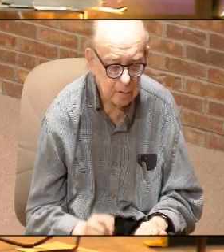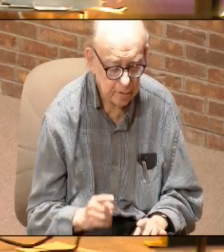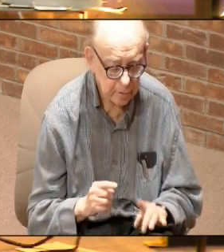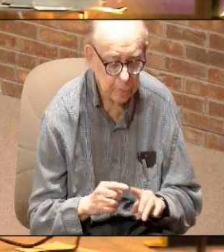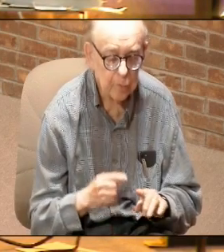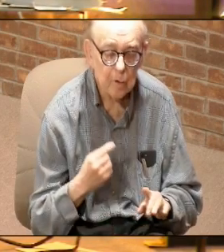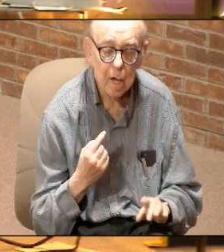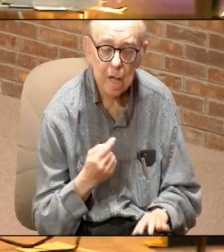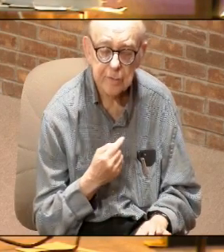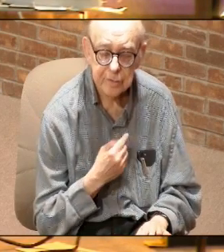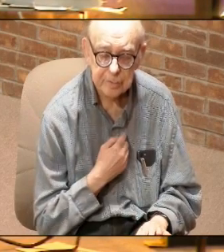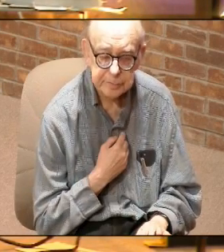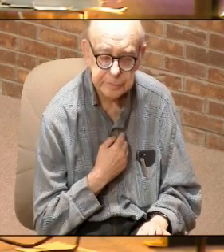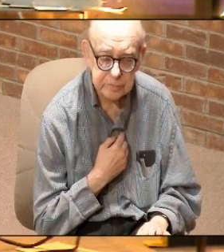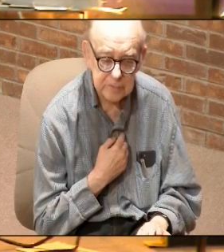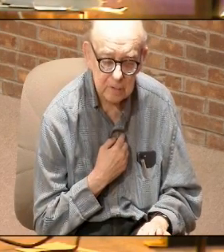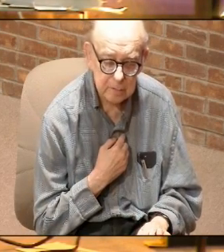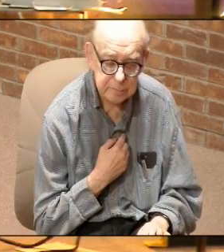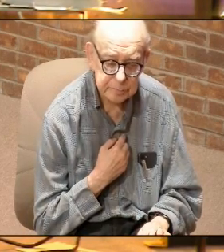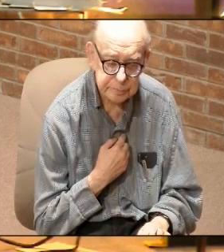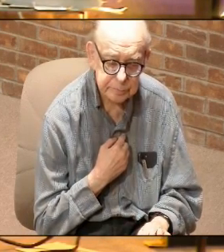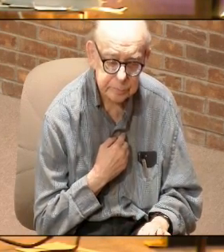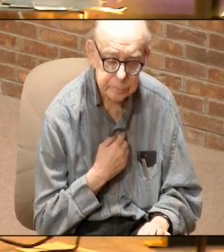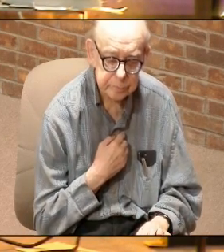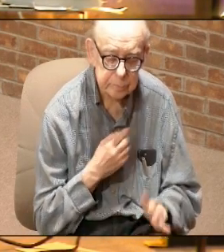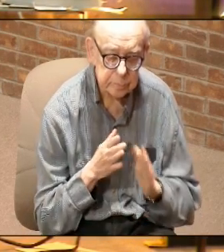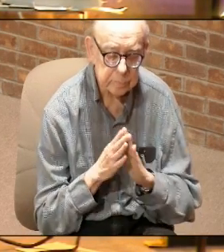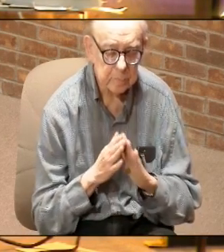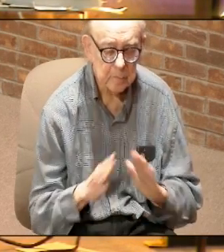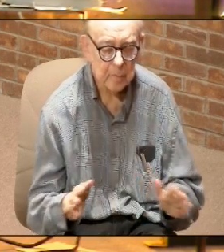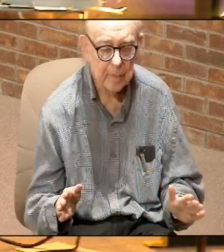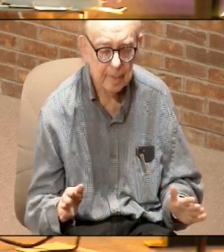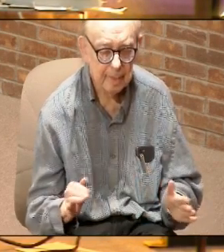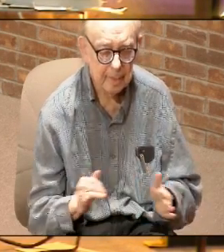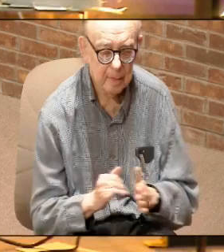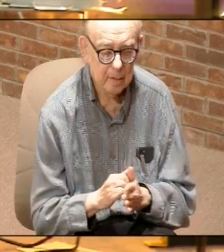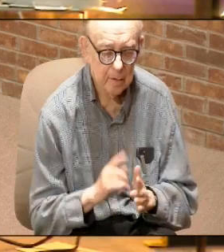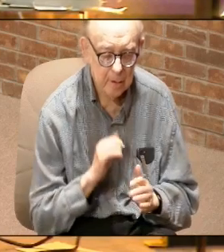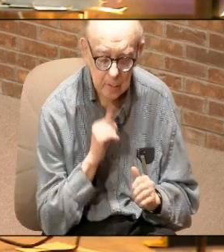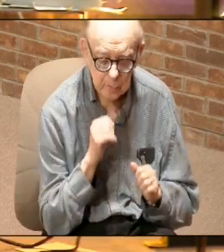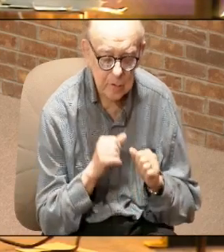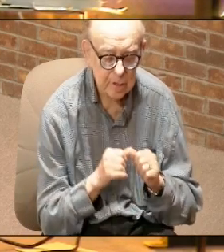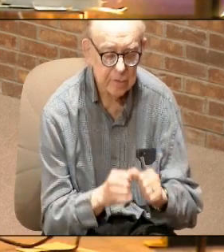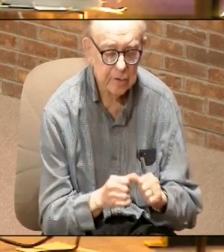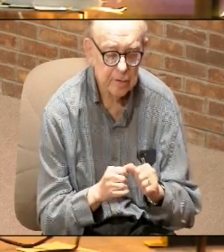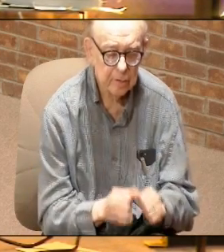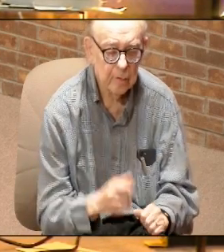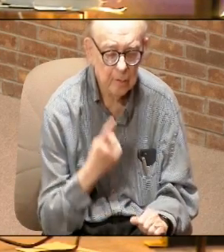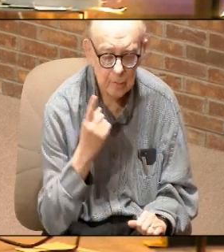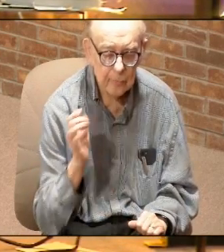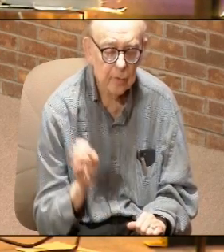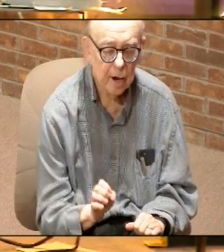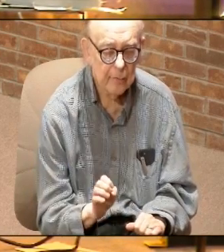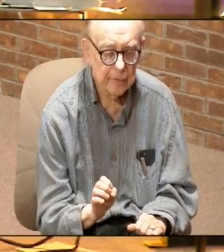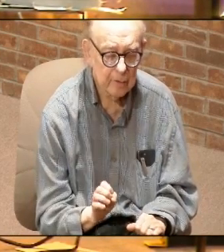to us. The peace that will last forever.